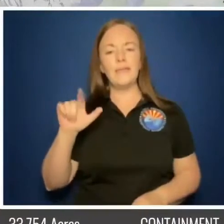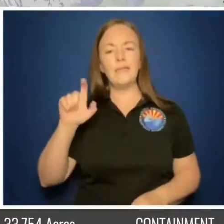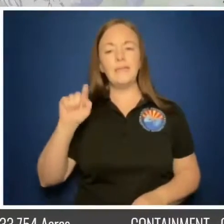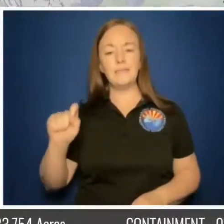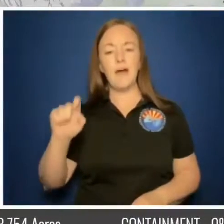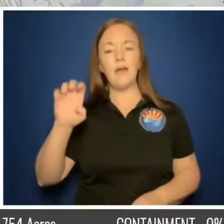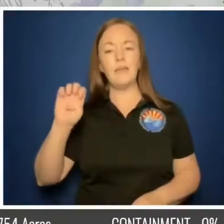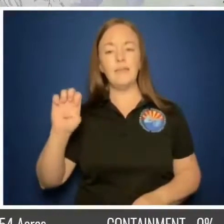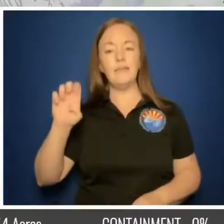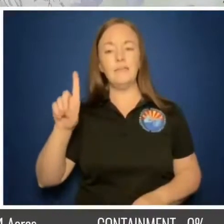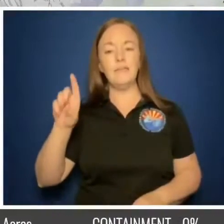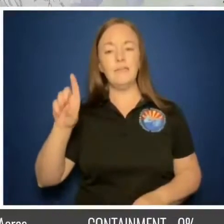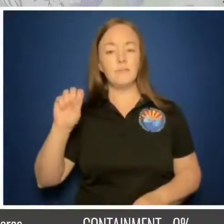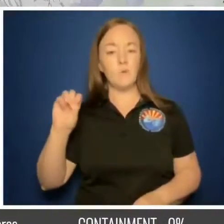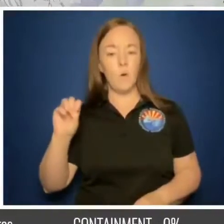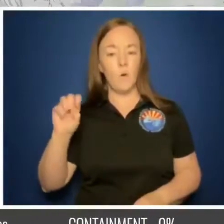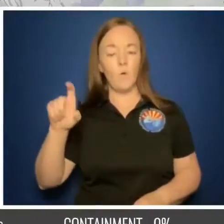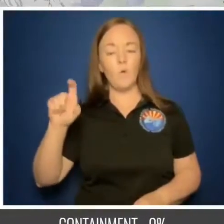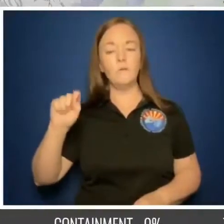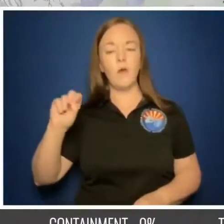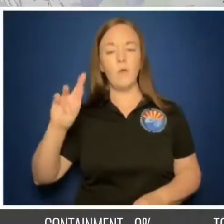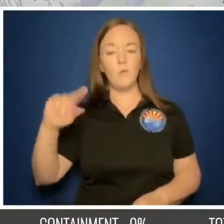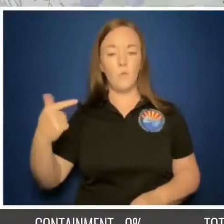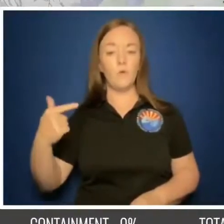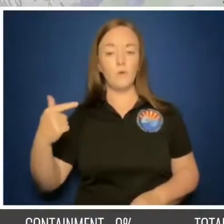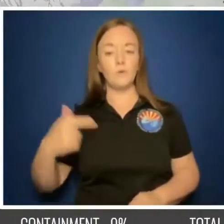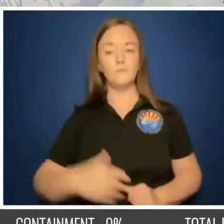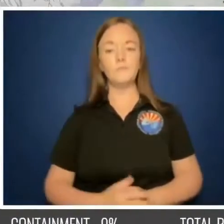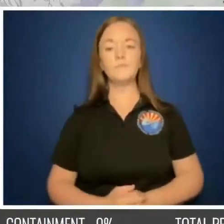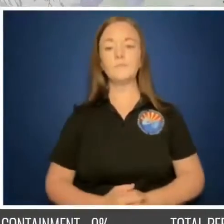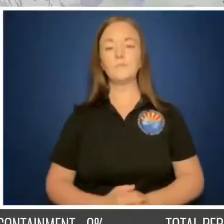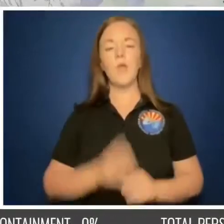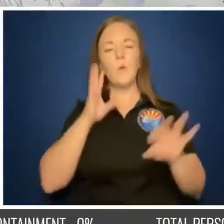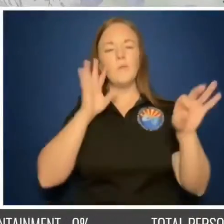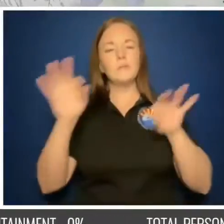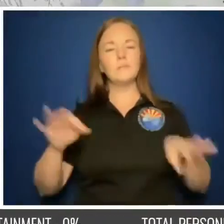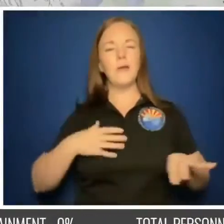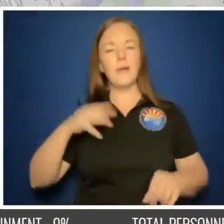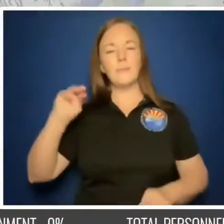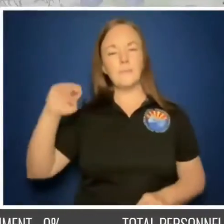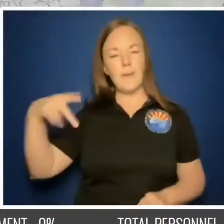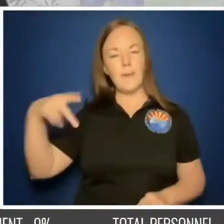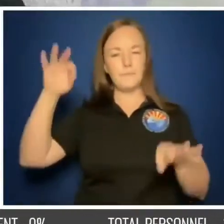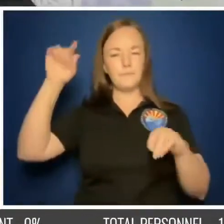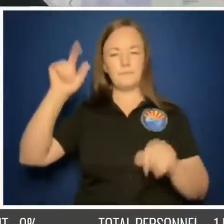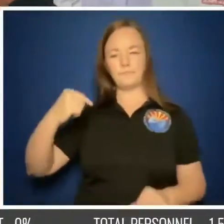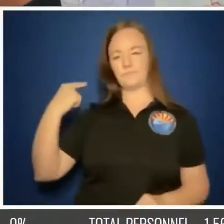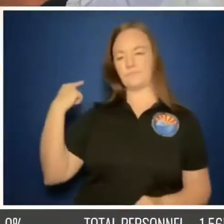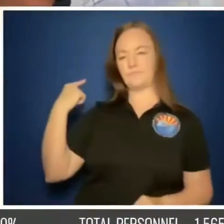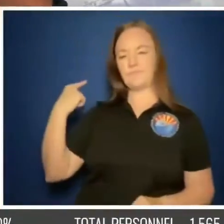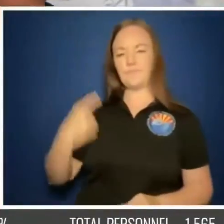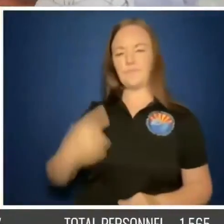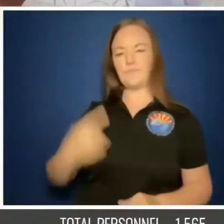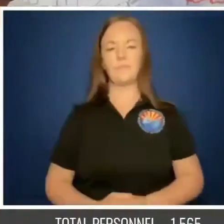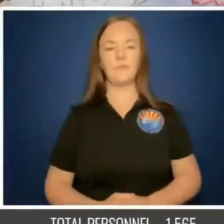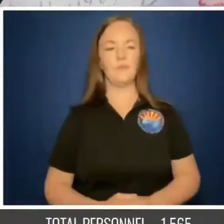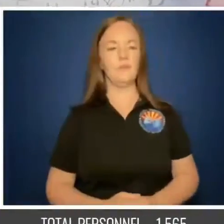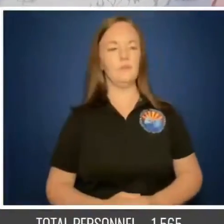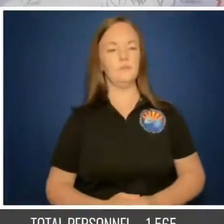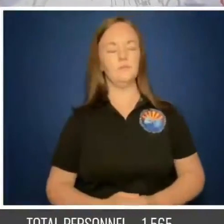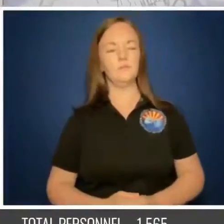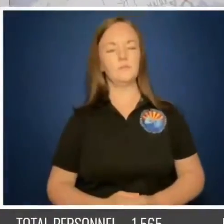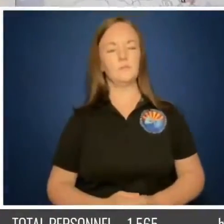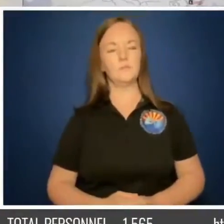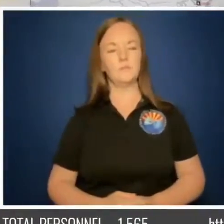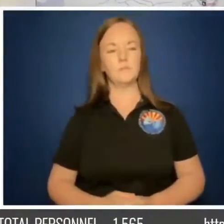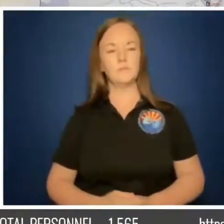ready.edso.org. We'll talk about this map I have here. So if you look at this map, you can see that this is